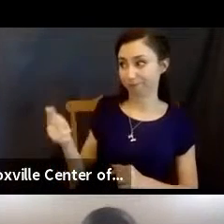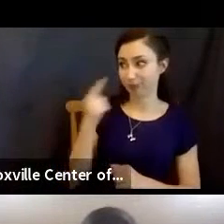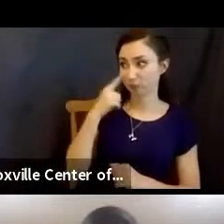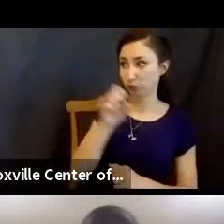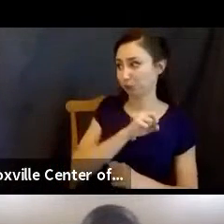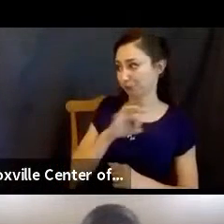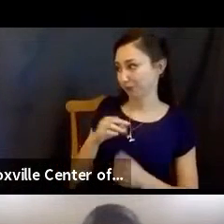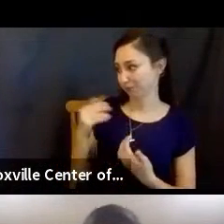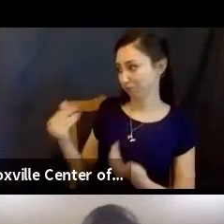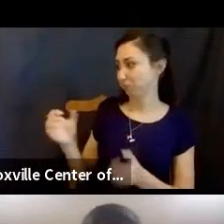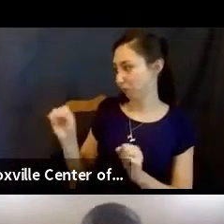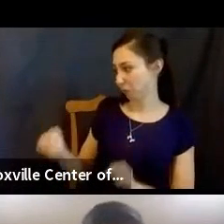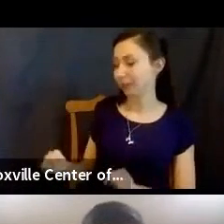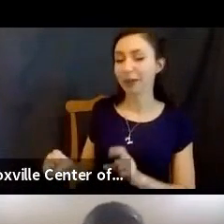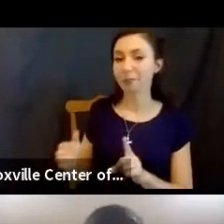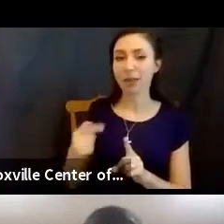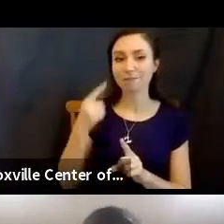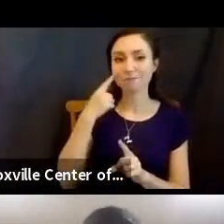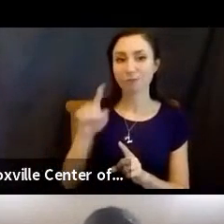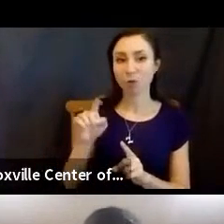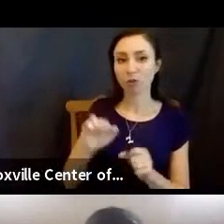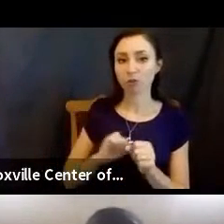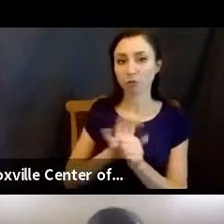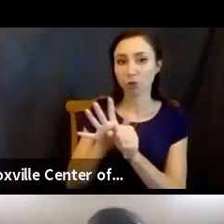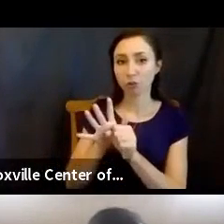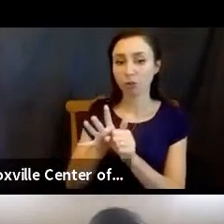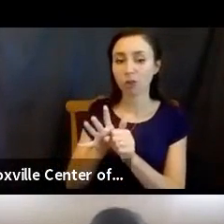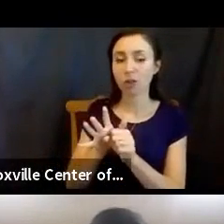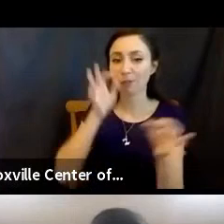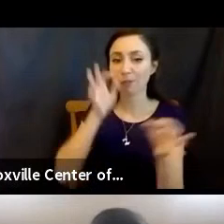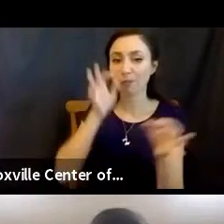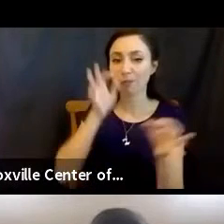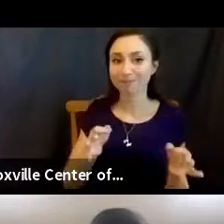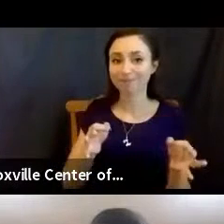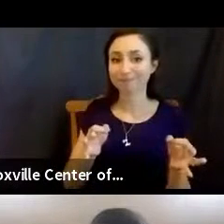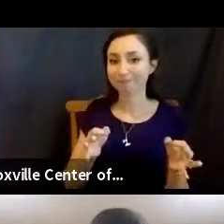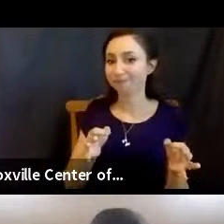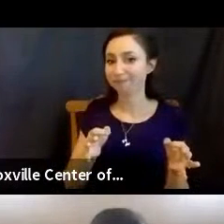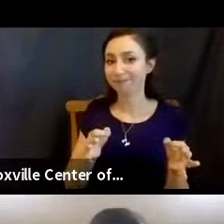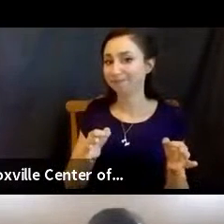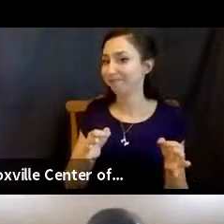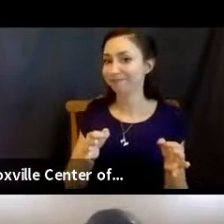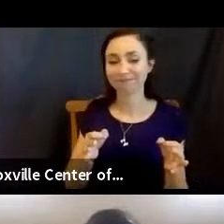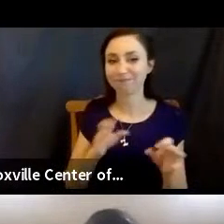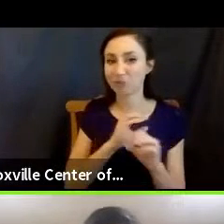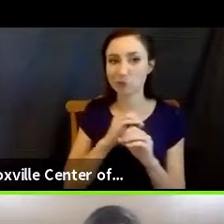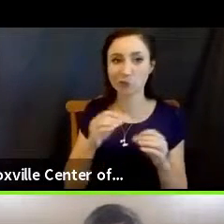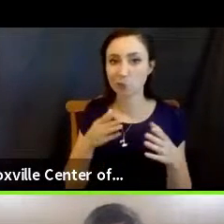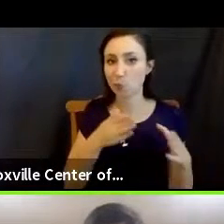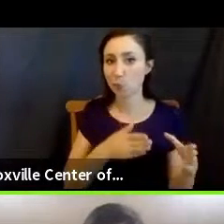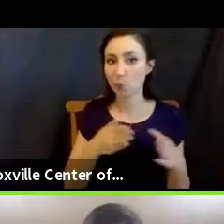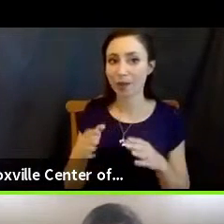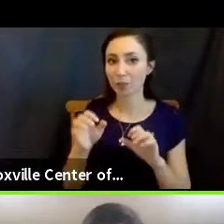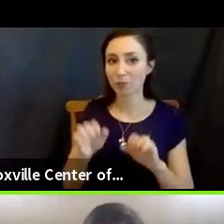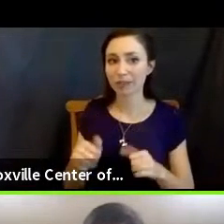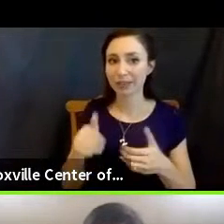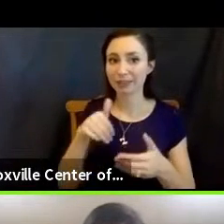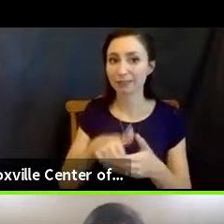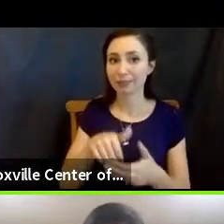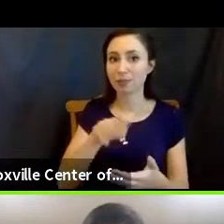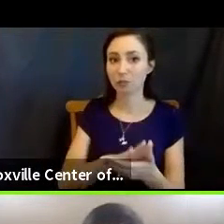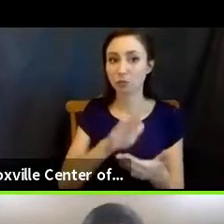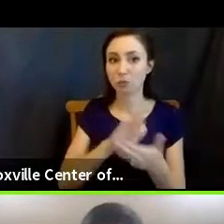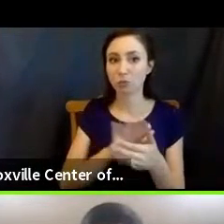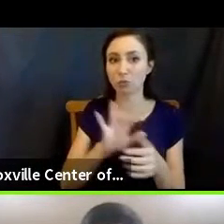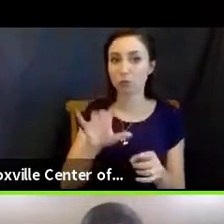but due to COVID-19, we really didn't think logistically there was a way to do in-school flu vaccines like